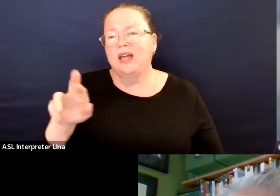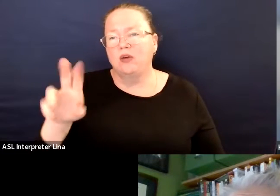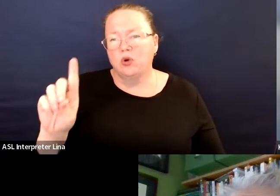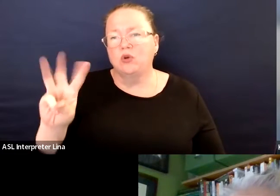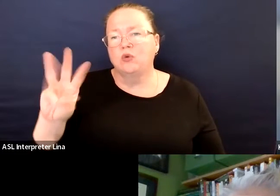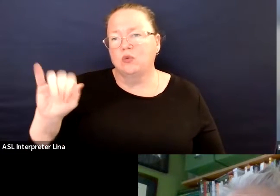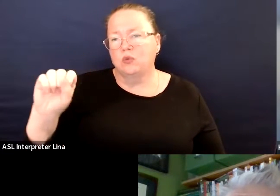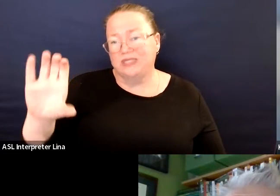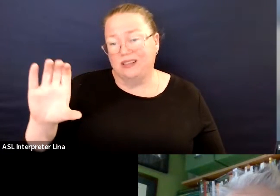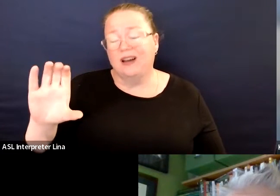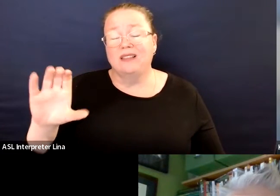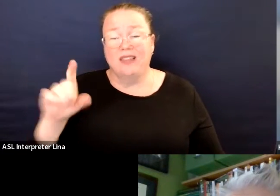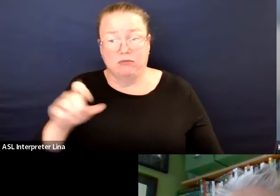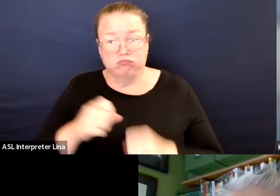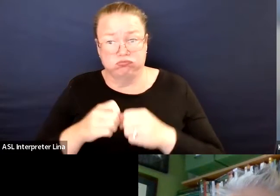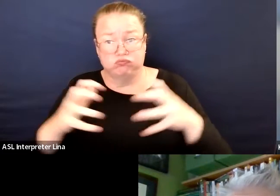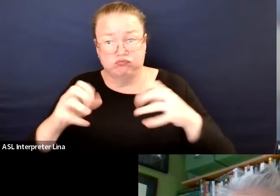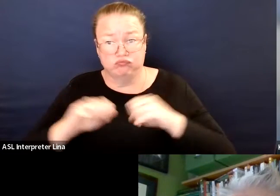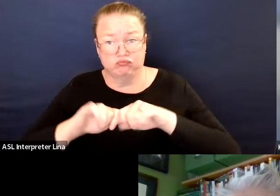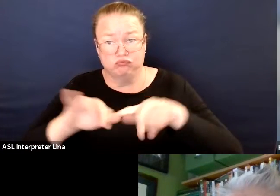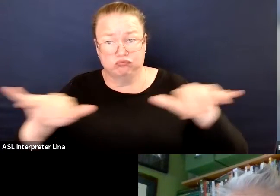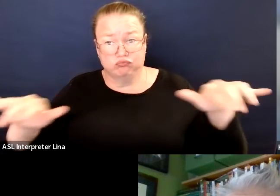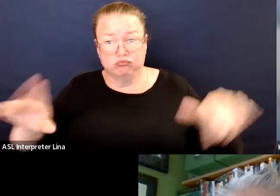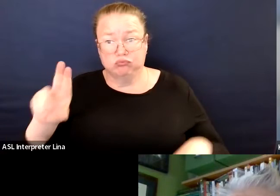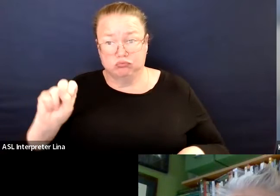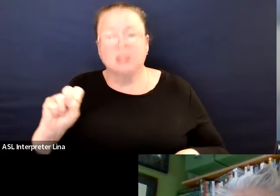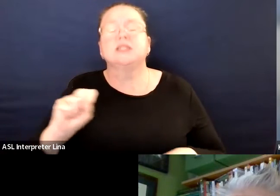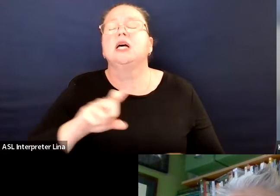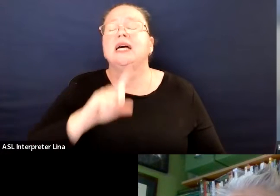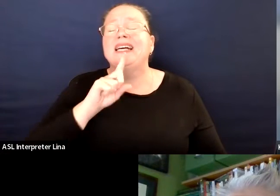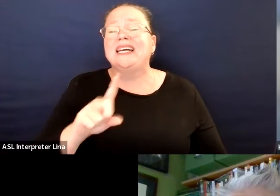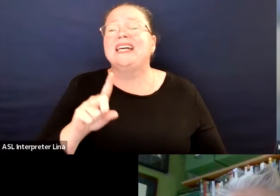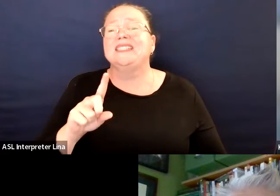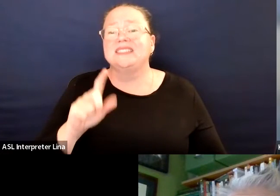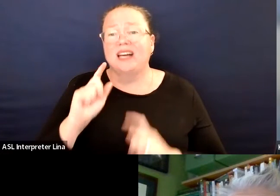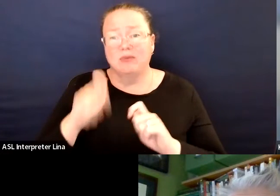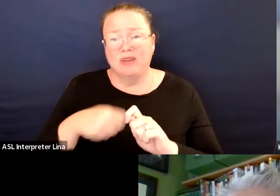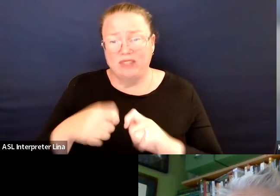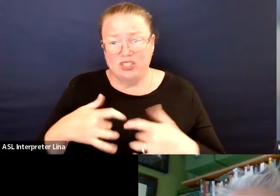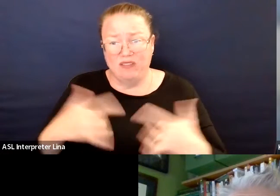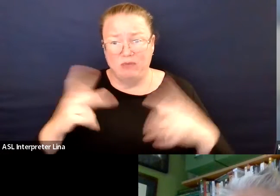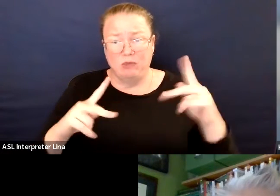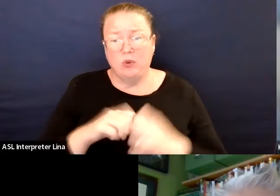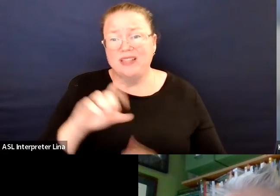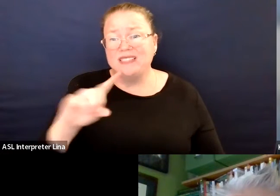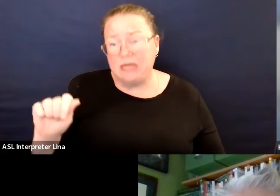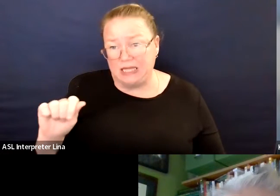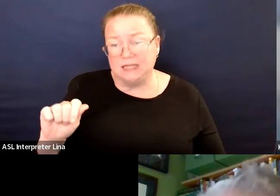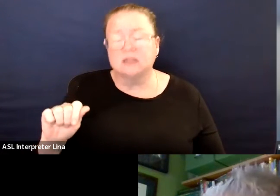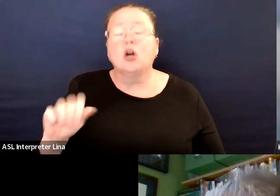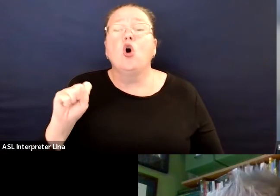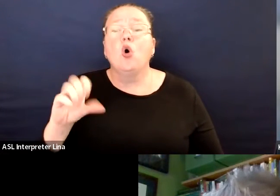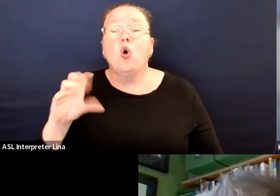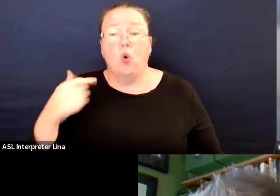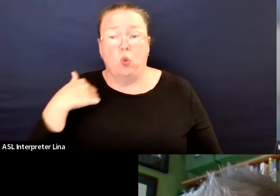but they've grown across the United States. And what it is, it's a fishing event for individuals with disabilities. So we have